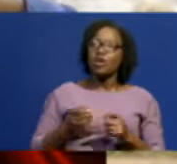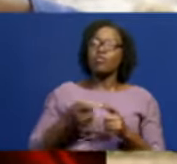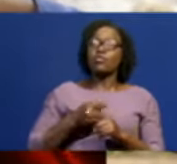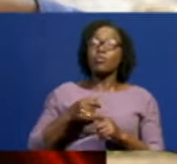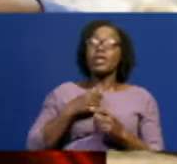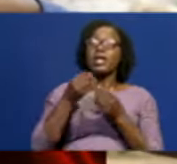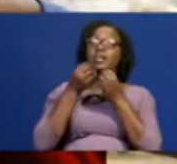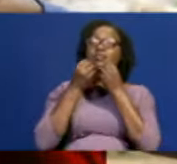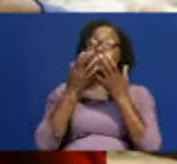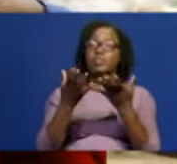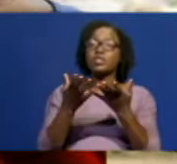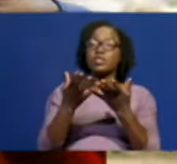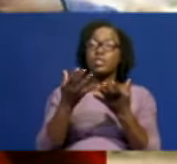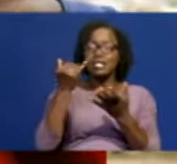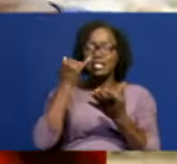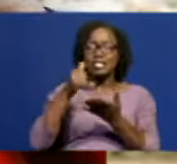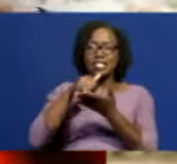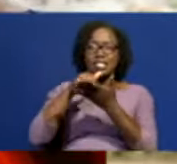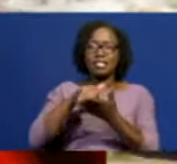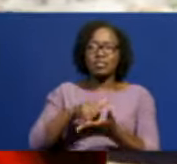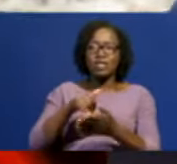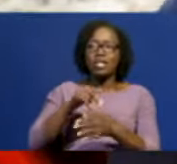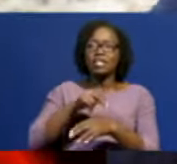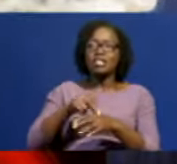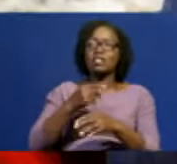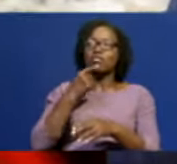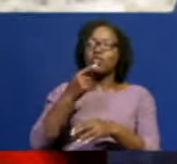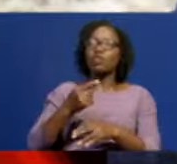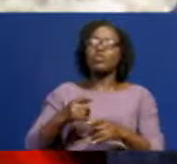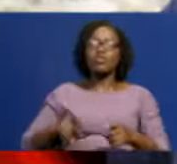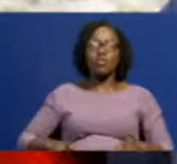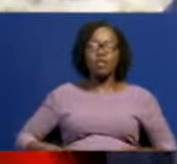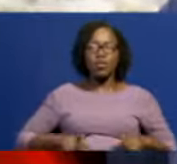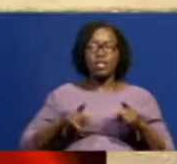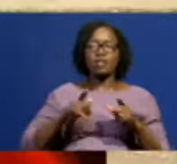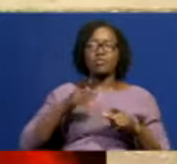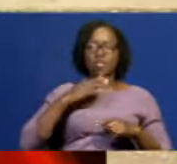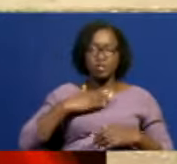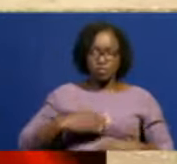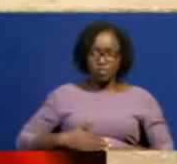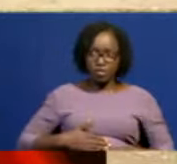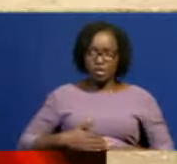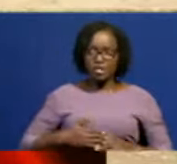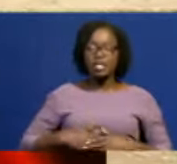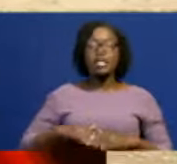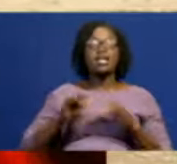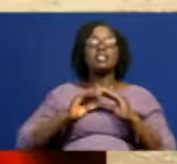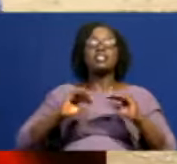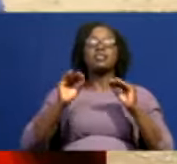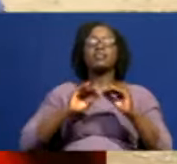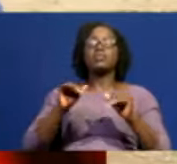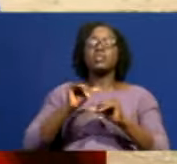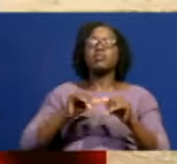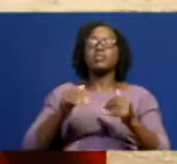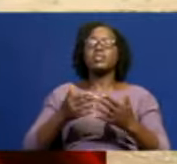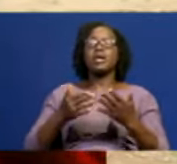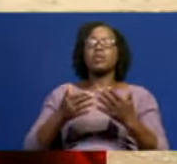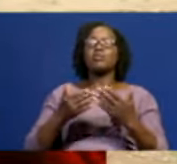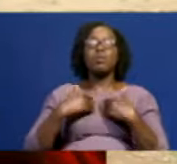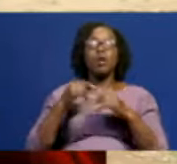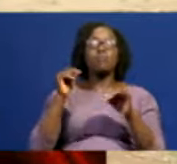gather, drugs interfere with the natural order of our lives and bodies. And we were taught about how to set